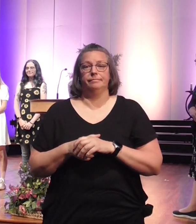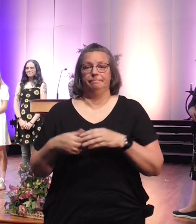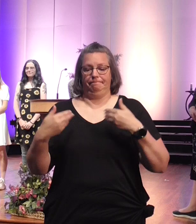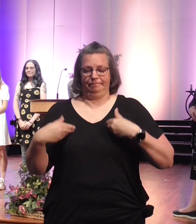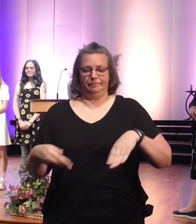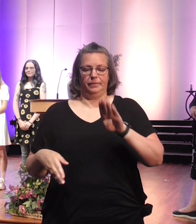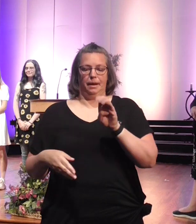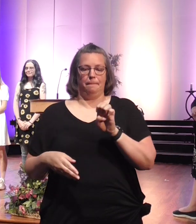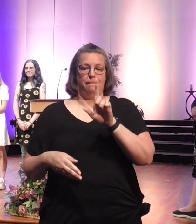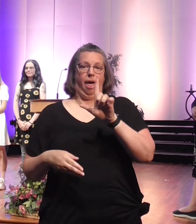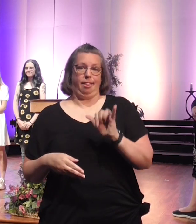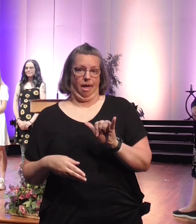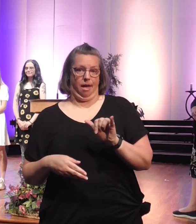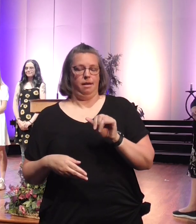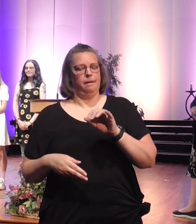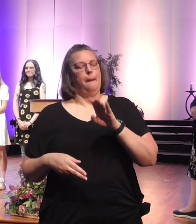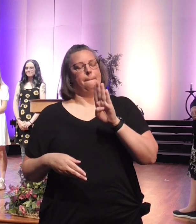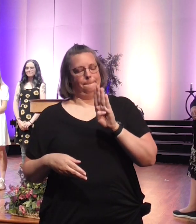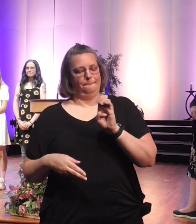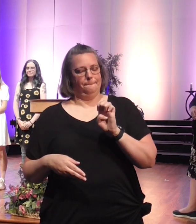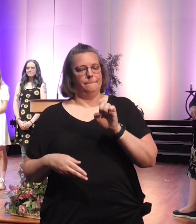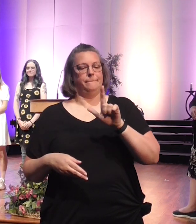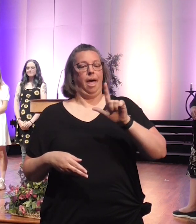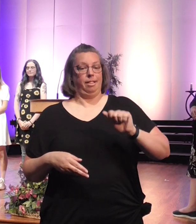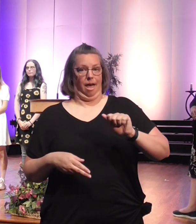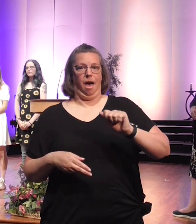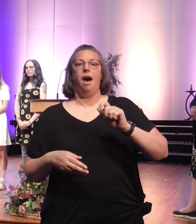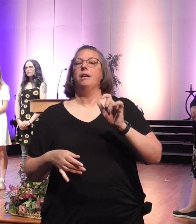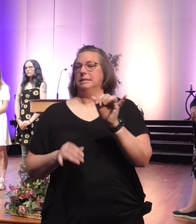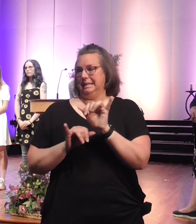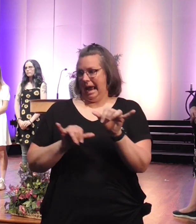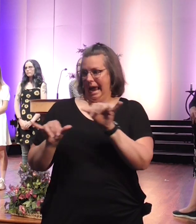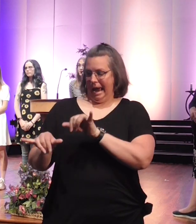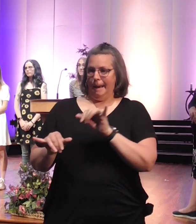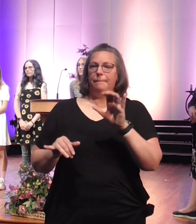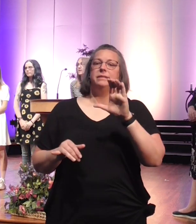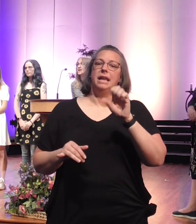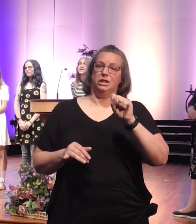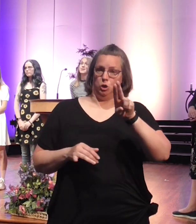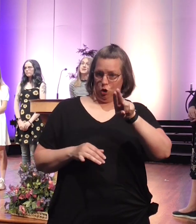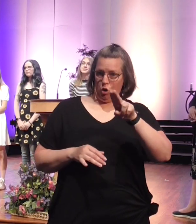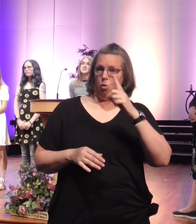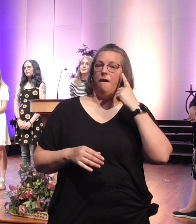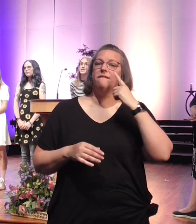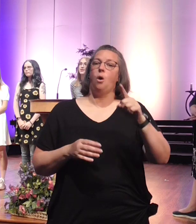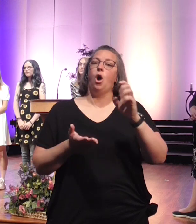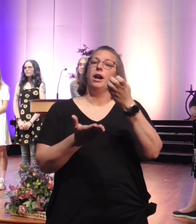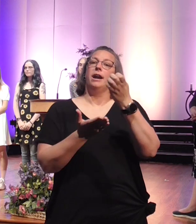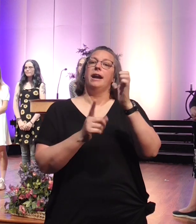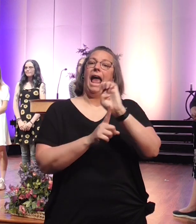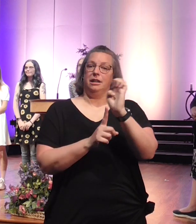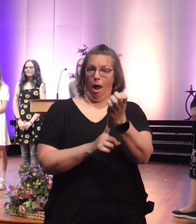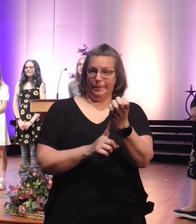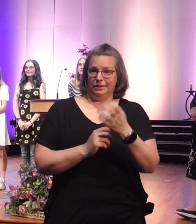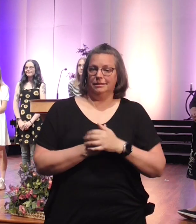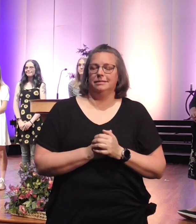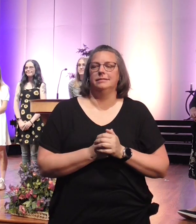I'm Bella Justisek. I will also be attending Colorado State University in the fall for economics.